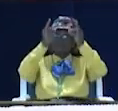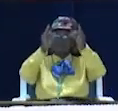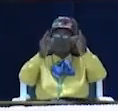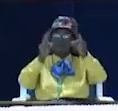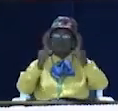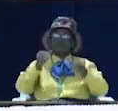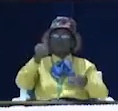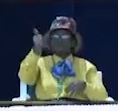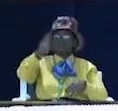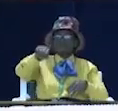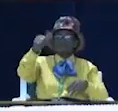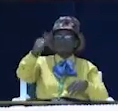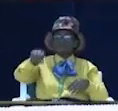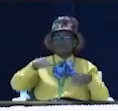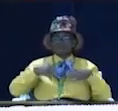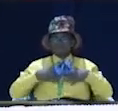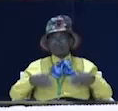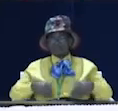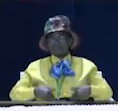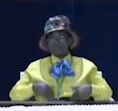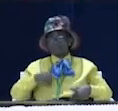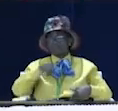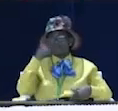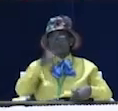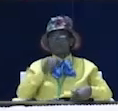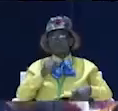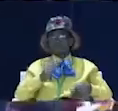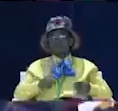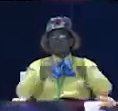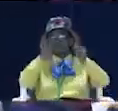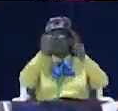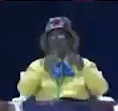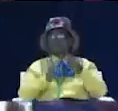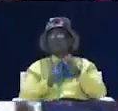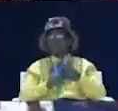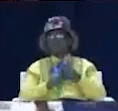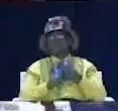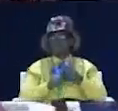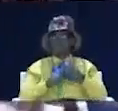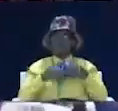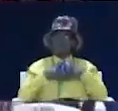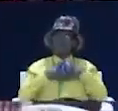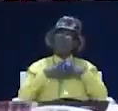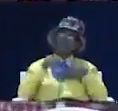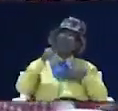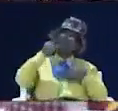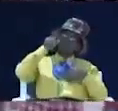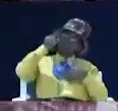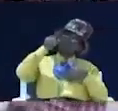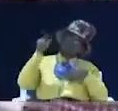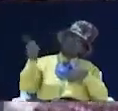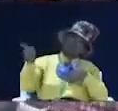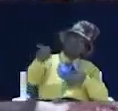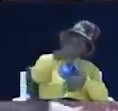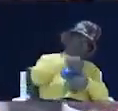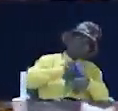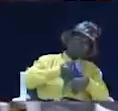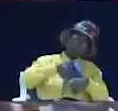anybody who tries to harm you will come in contact with the hand of God.